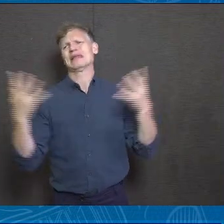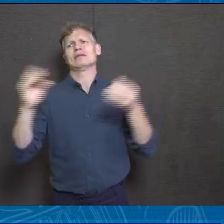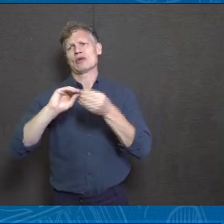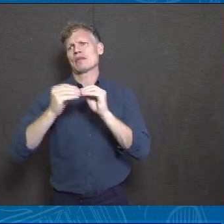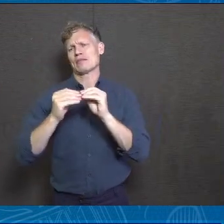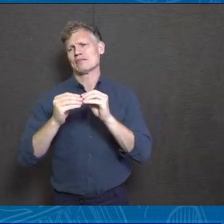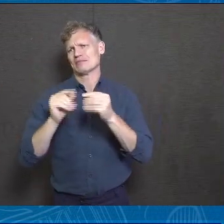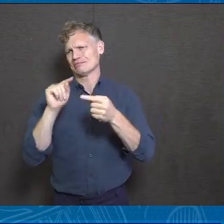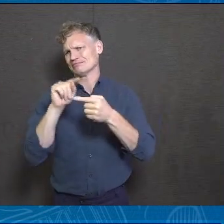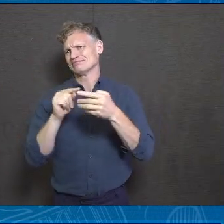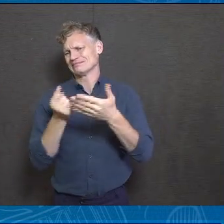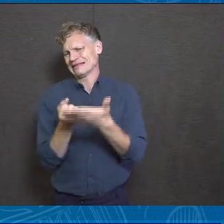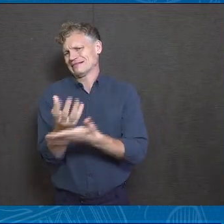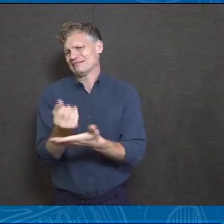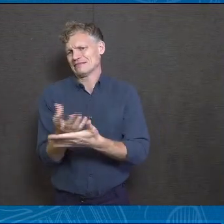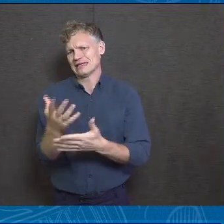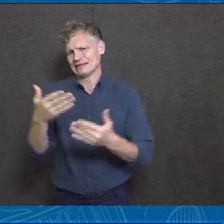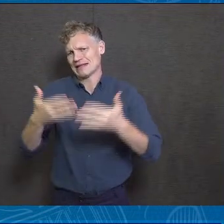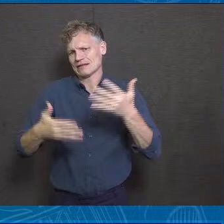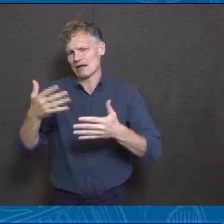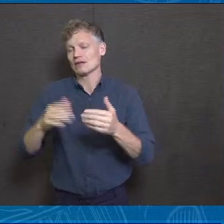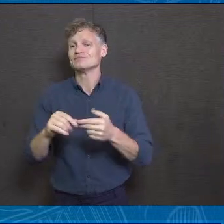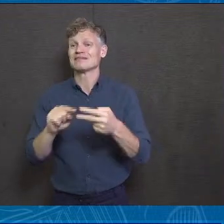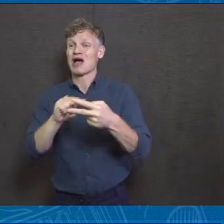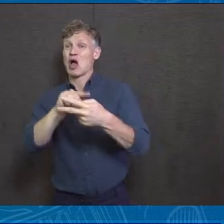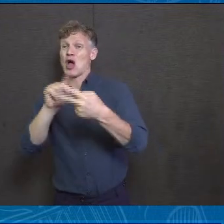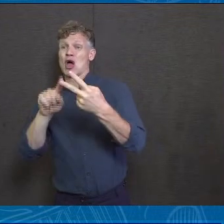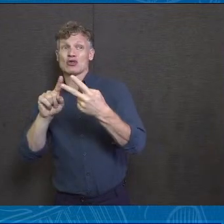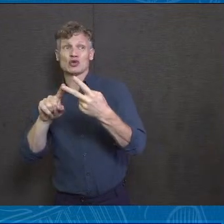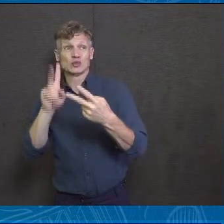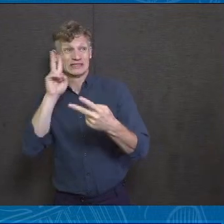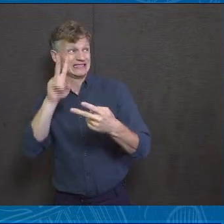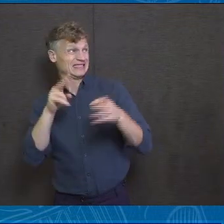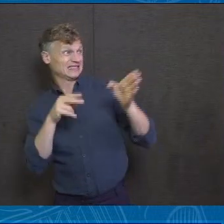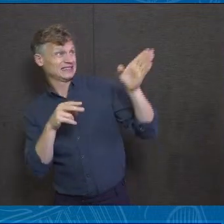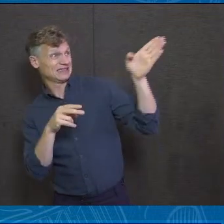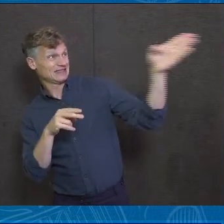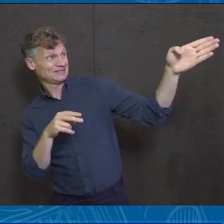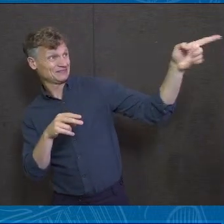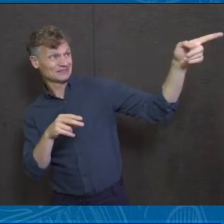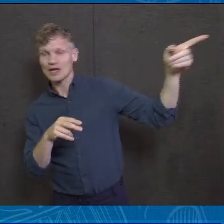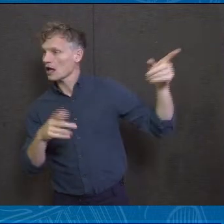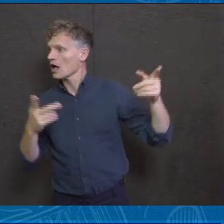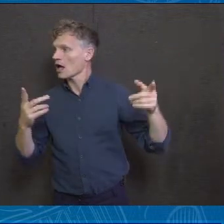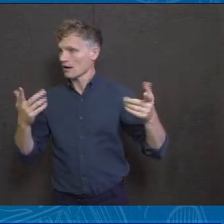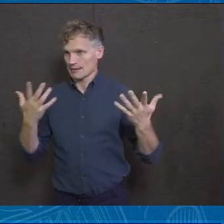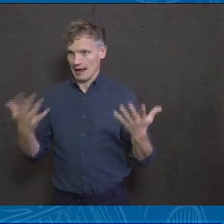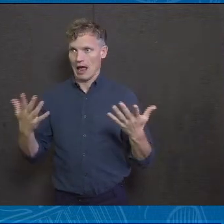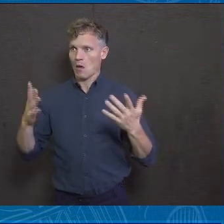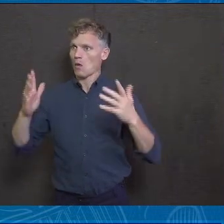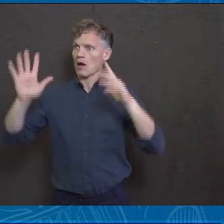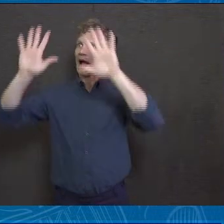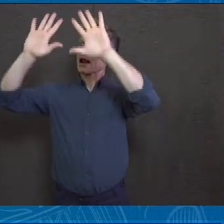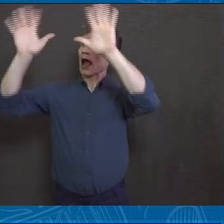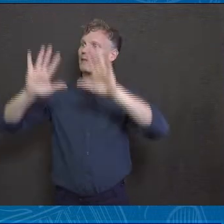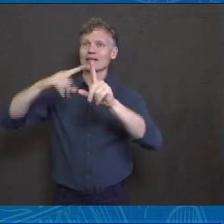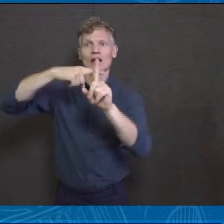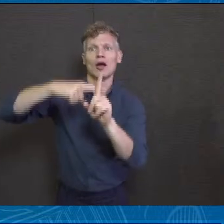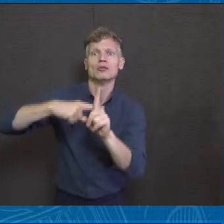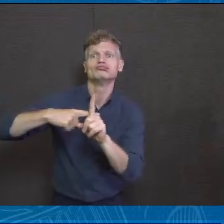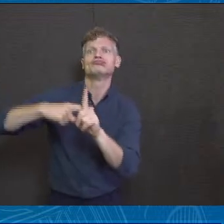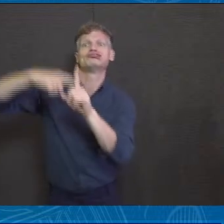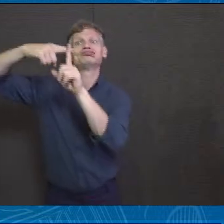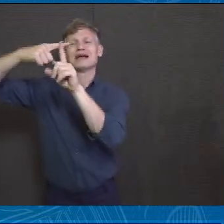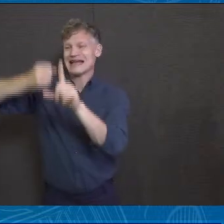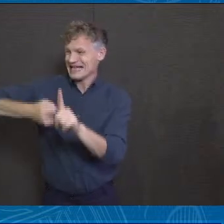rapid urbanization and climate change. You can see the pictures in the screen. That is the recent, almost like 3 weeks